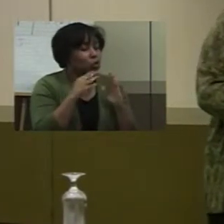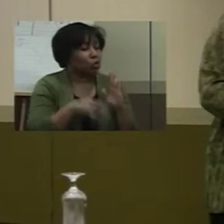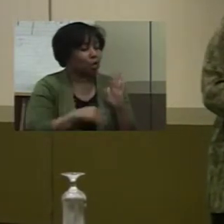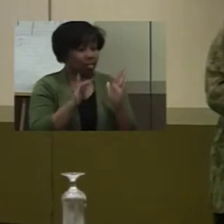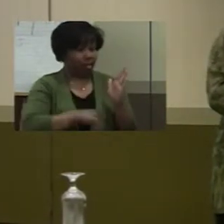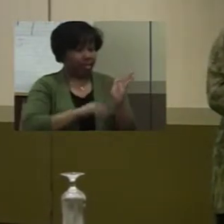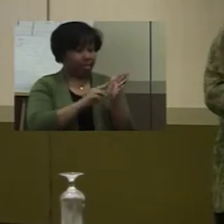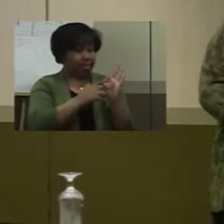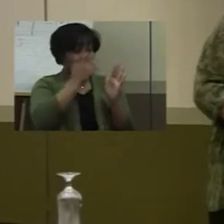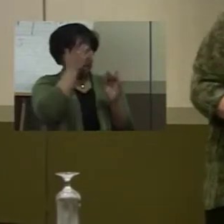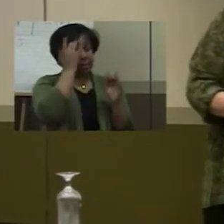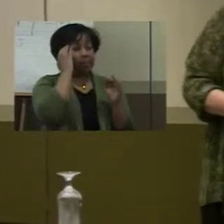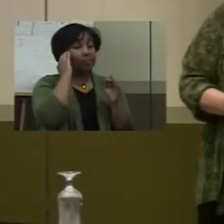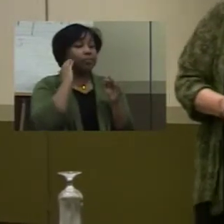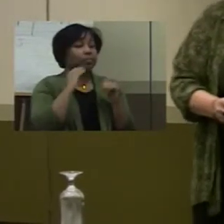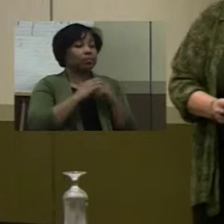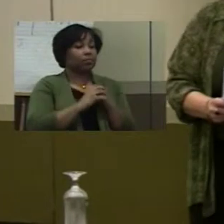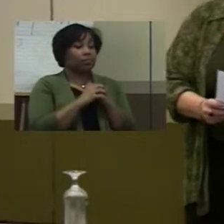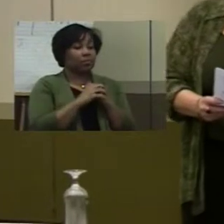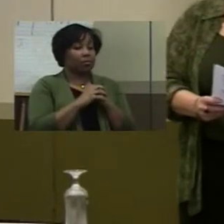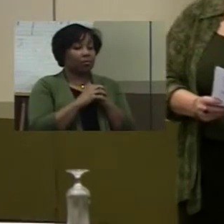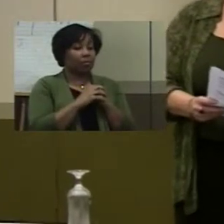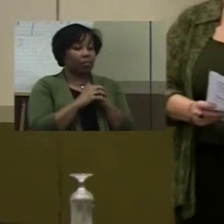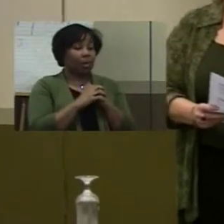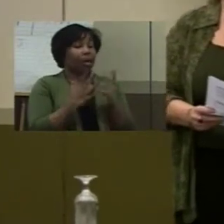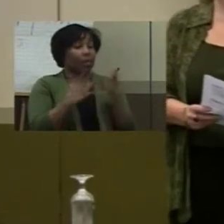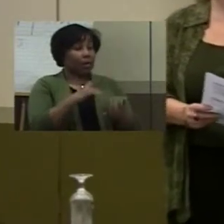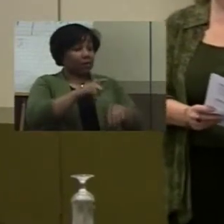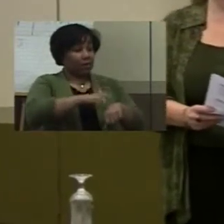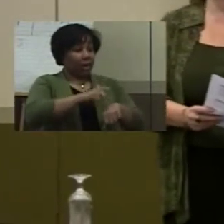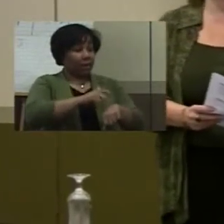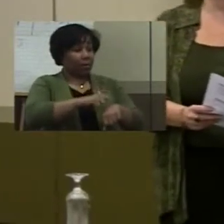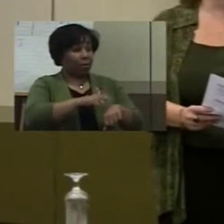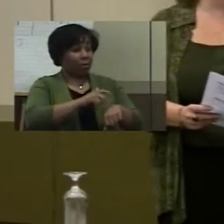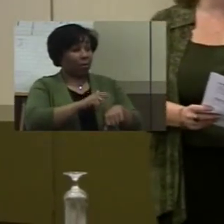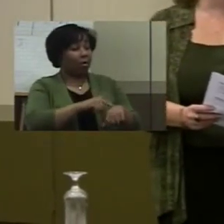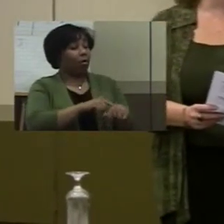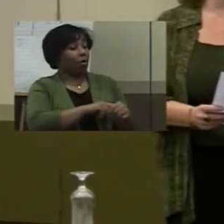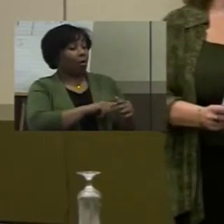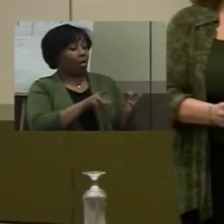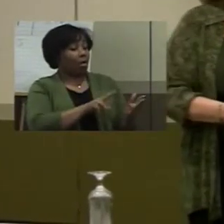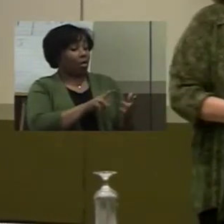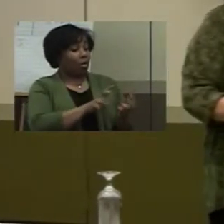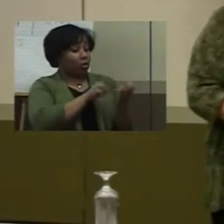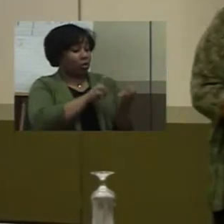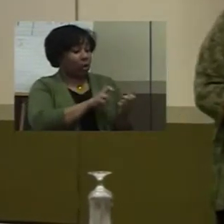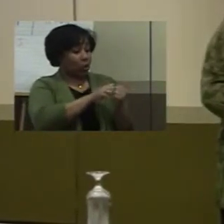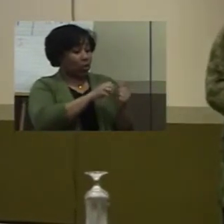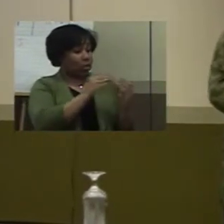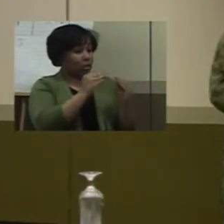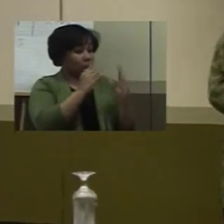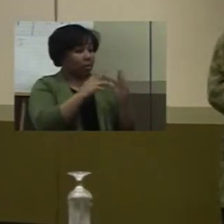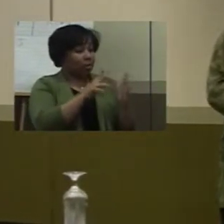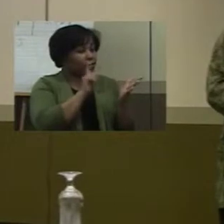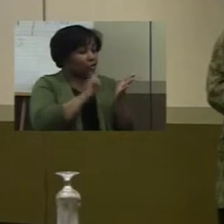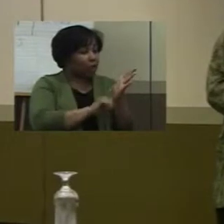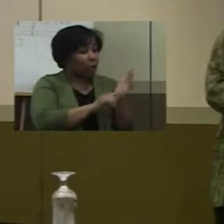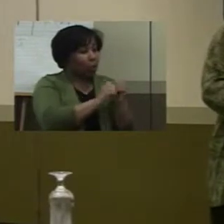what that means is, at the end of each time period, they're checking in with their teacher or aide or whoever